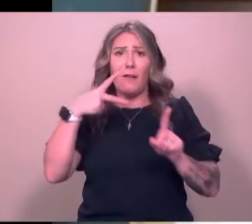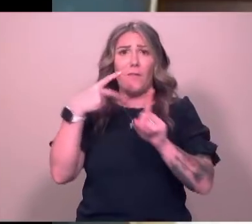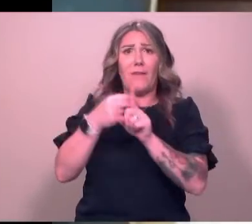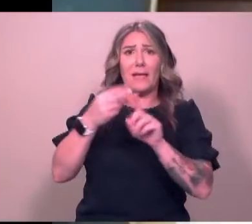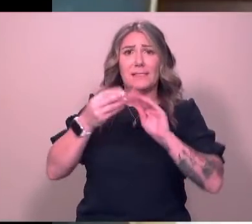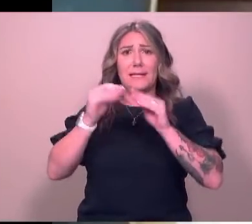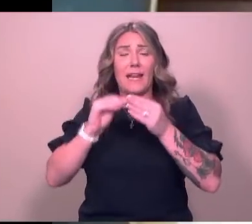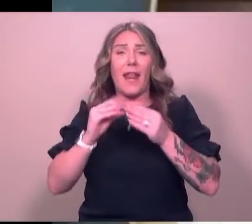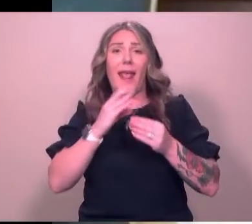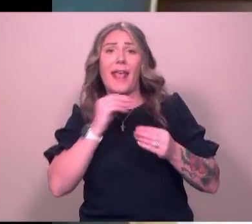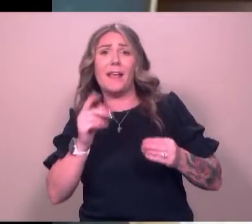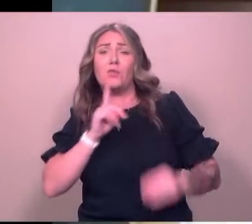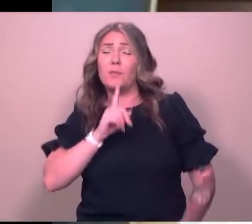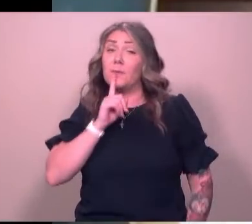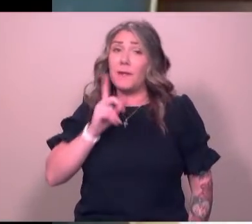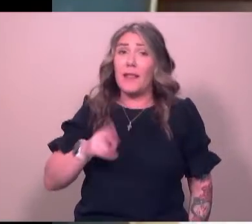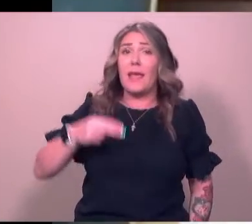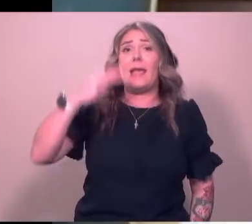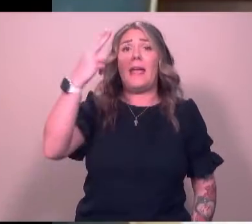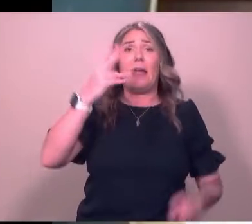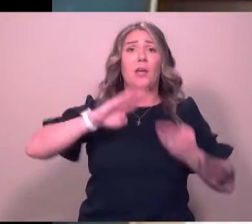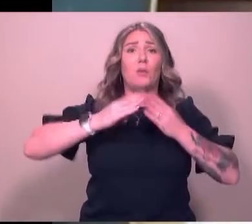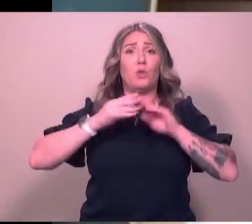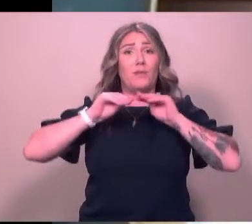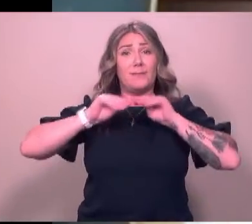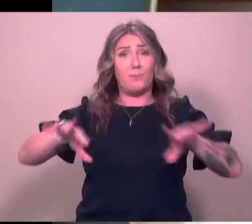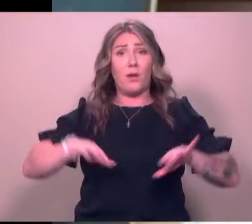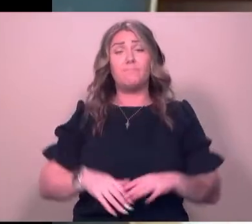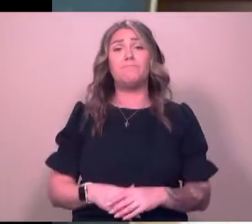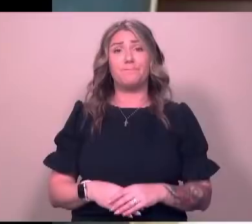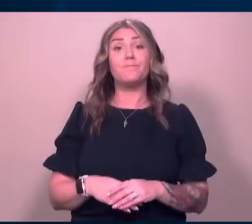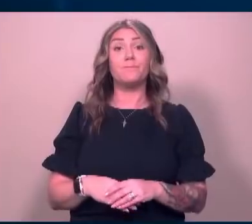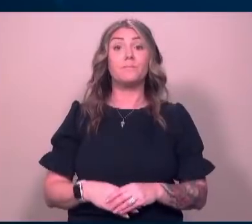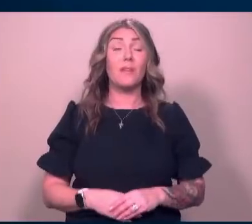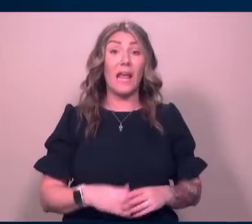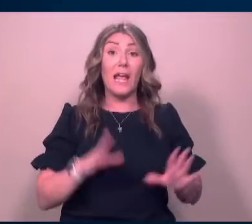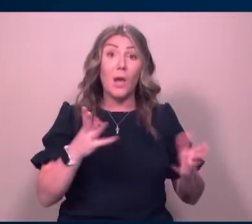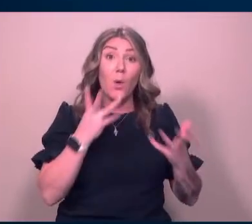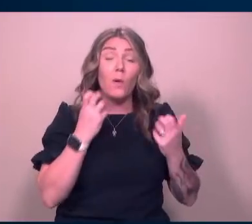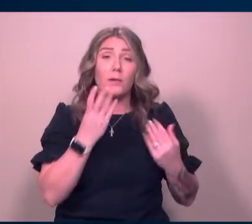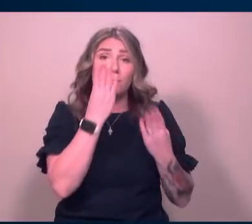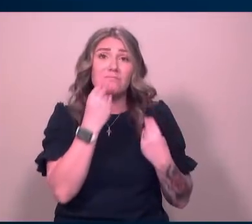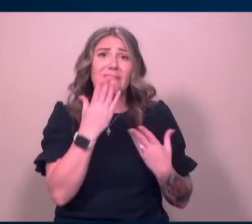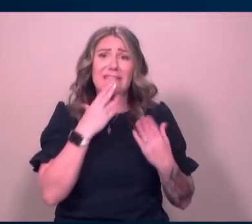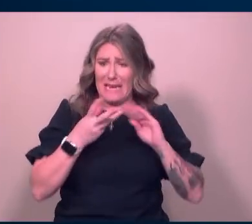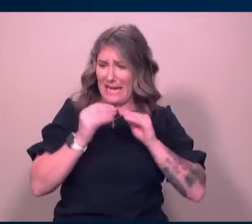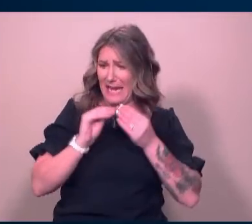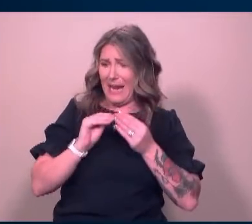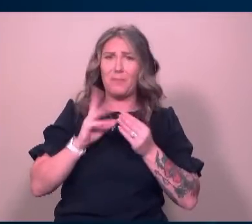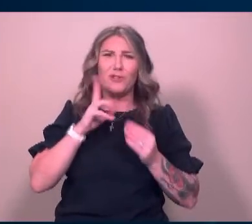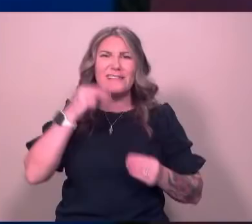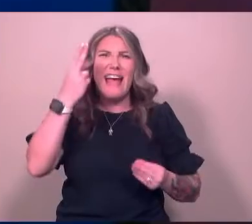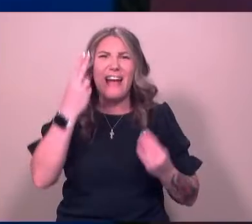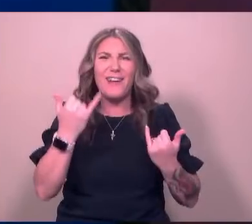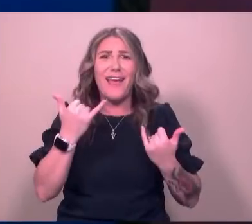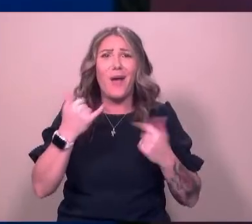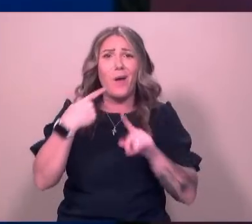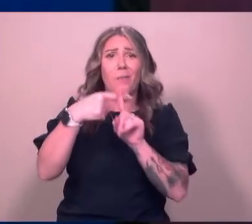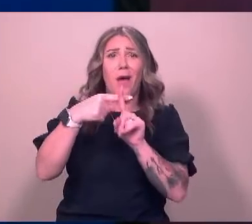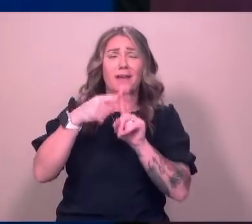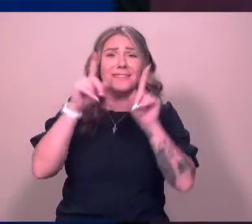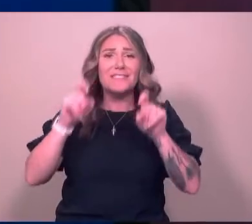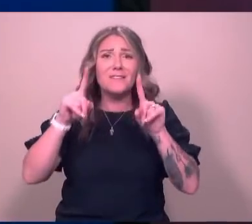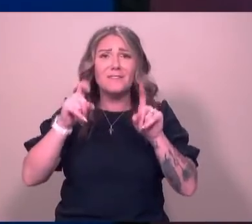and a very high community spread. And just to say, our numbers are higher now for positive tests than they've ever been throughout the